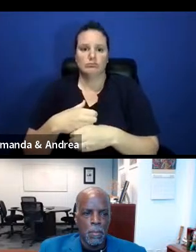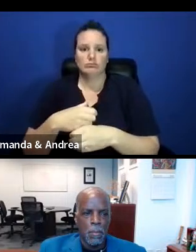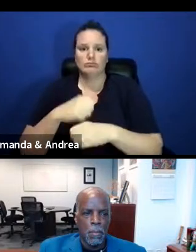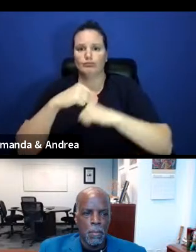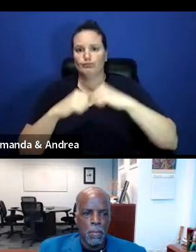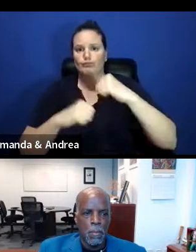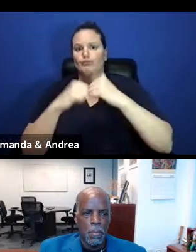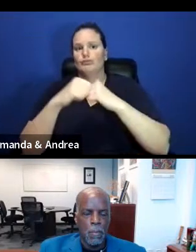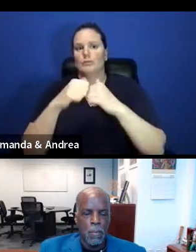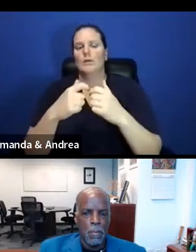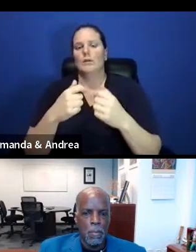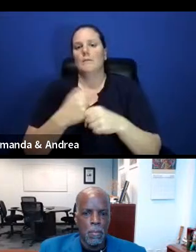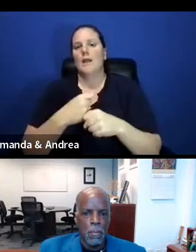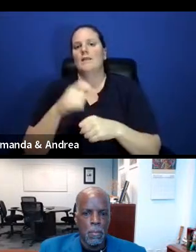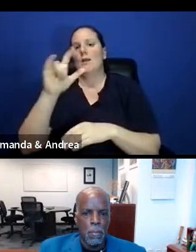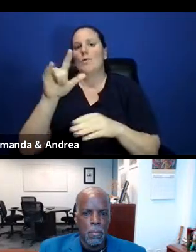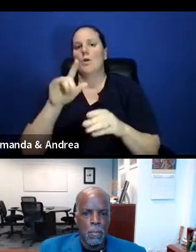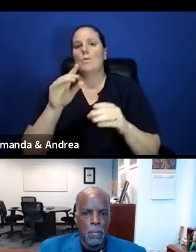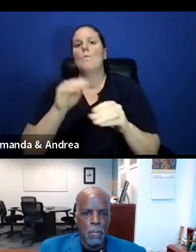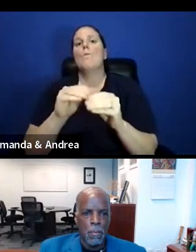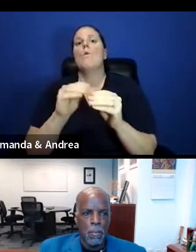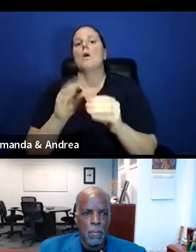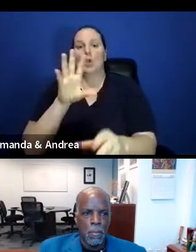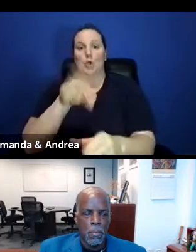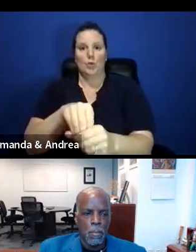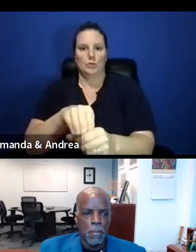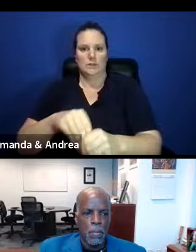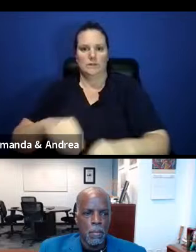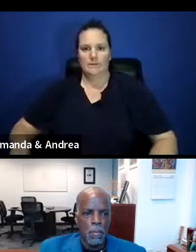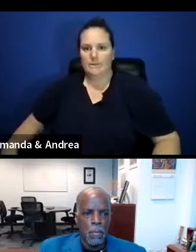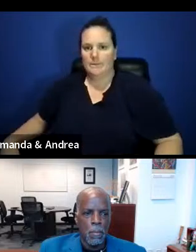that ultimately make the airport more inclusive.